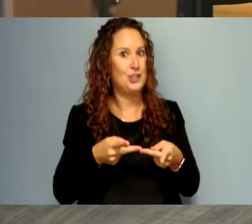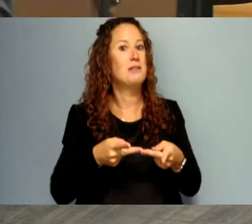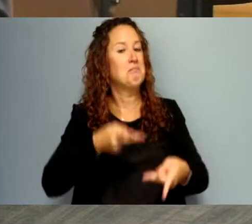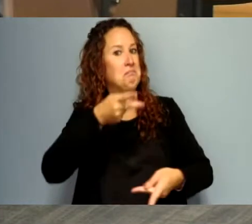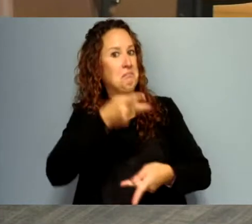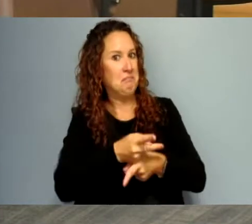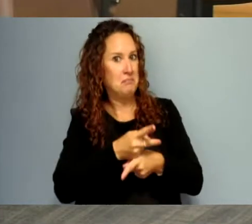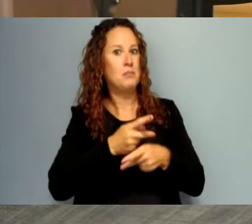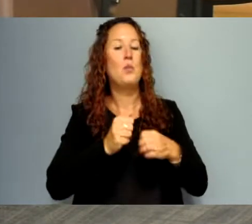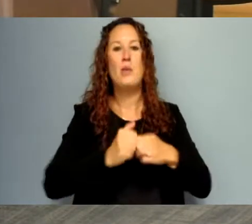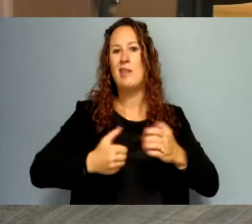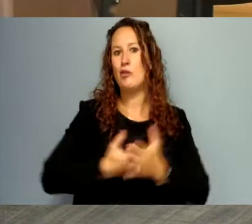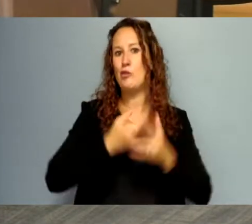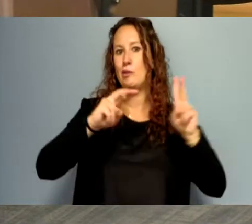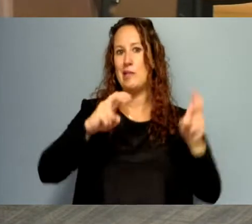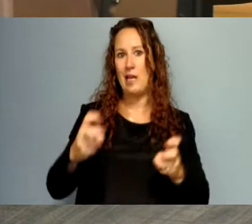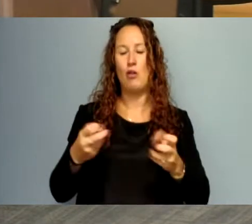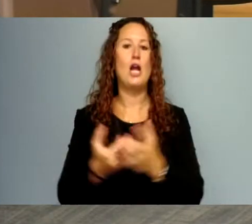and